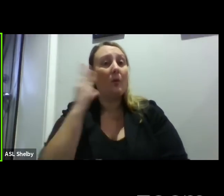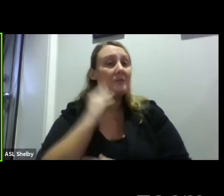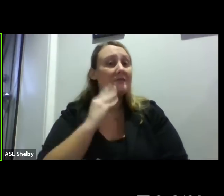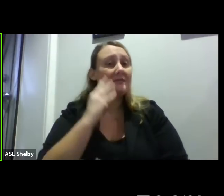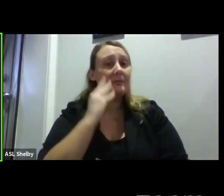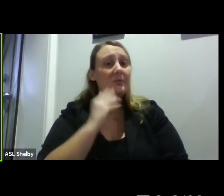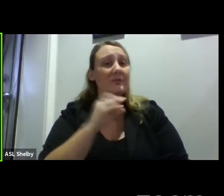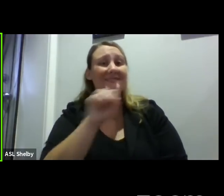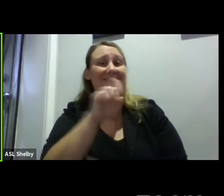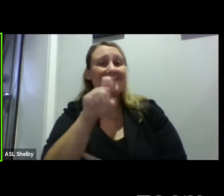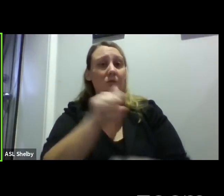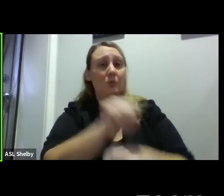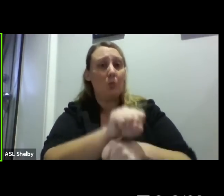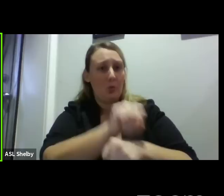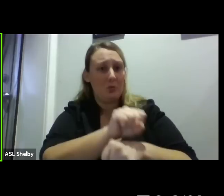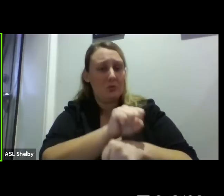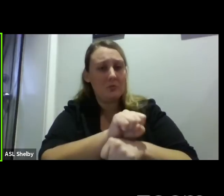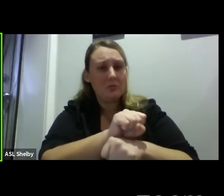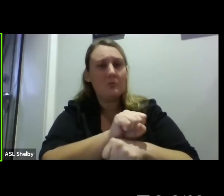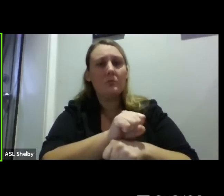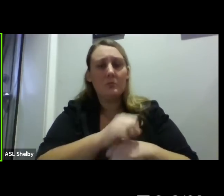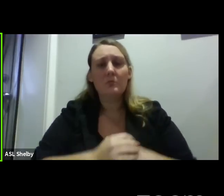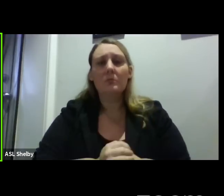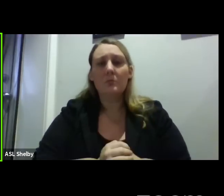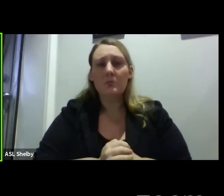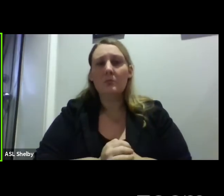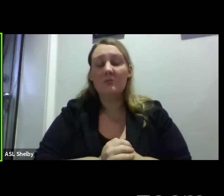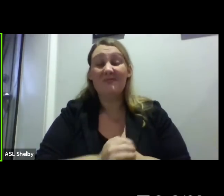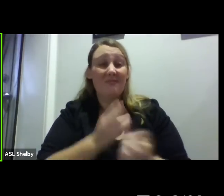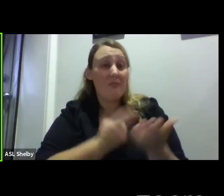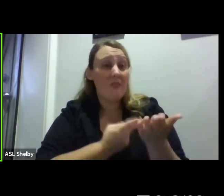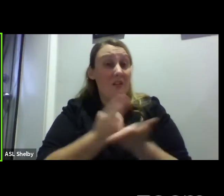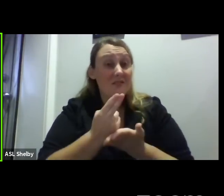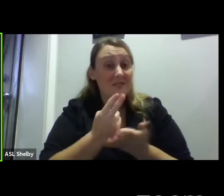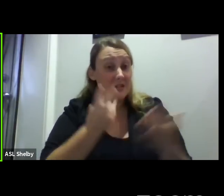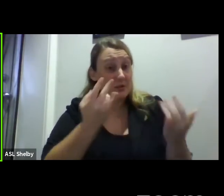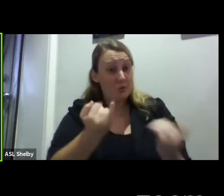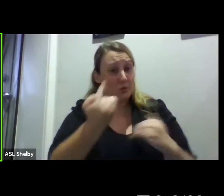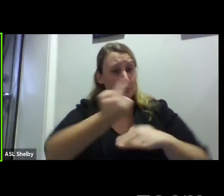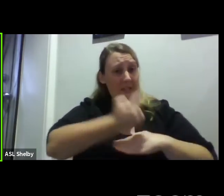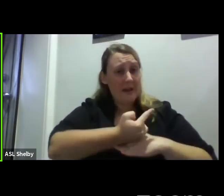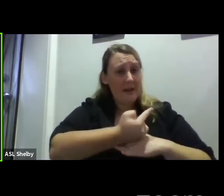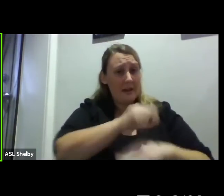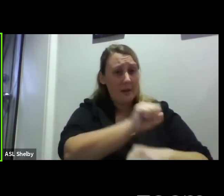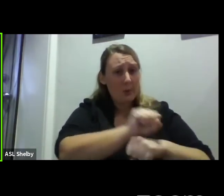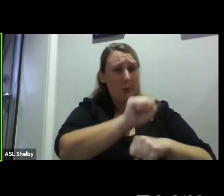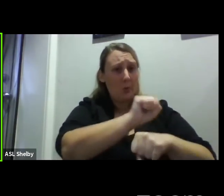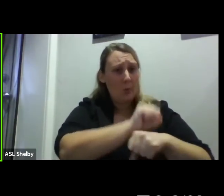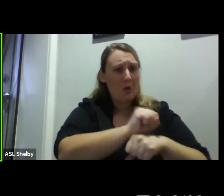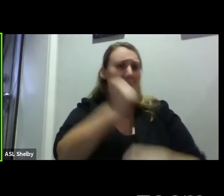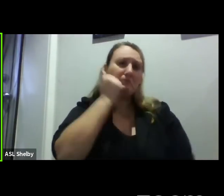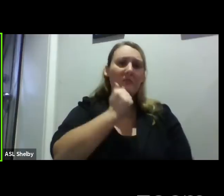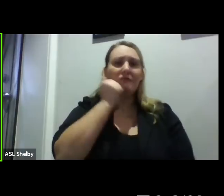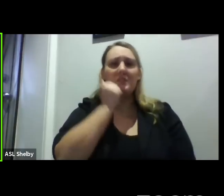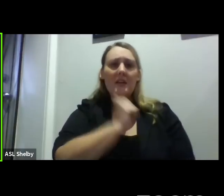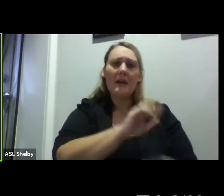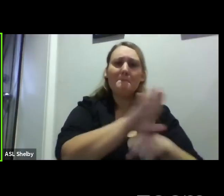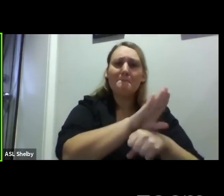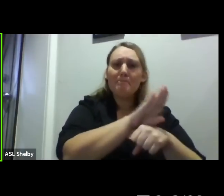I see no difference today in the work that I do now, working my hourly day-to-day